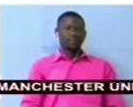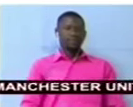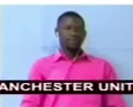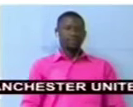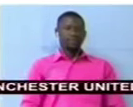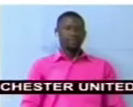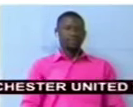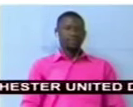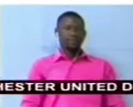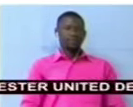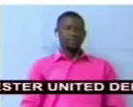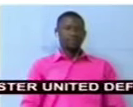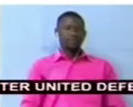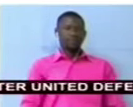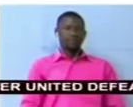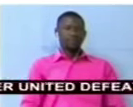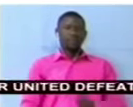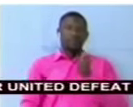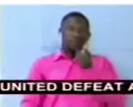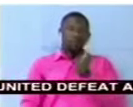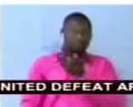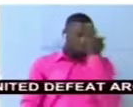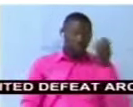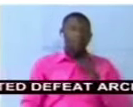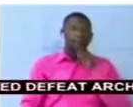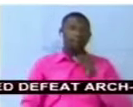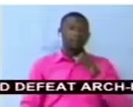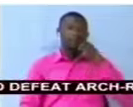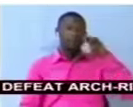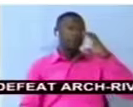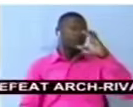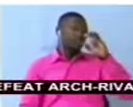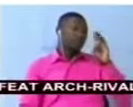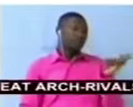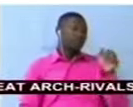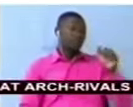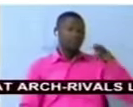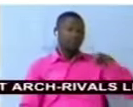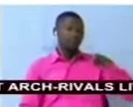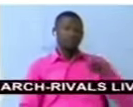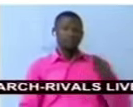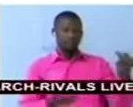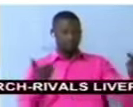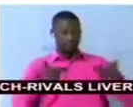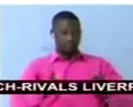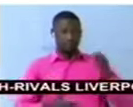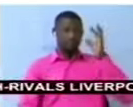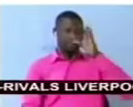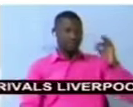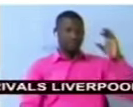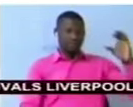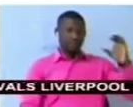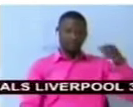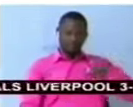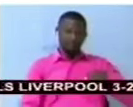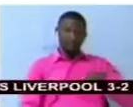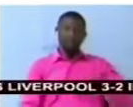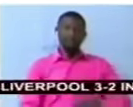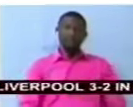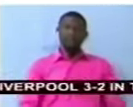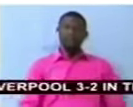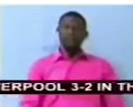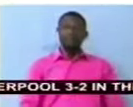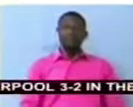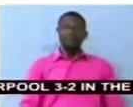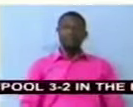Good morning, Mr. Cham. Welcome to the TRRC. Cham, ñung la nuyu di la dalal fi ci TRRC. Ma ngi len di